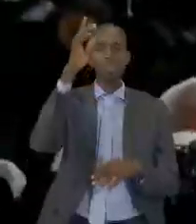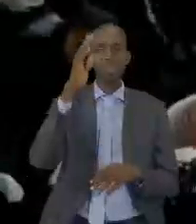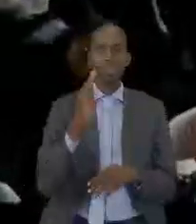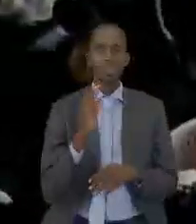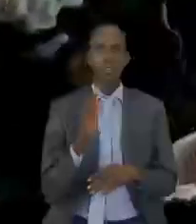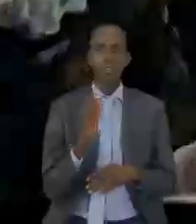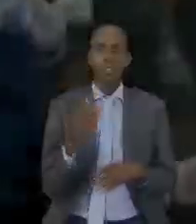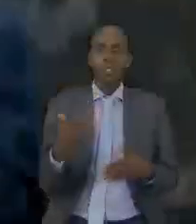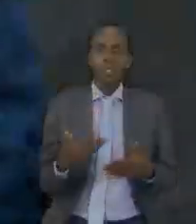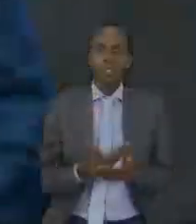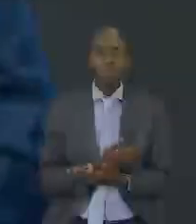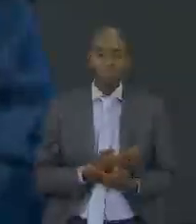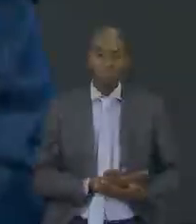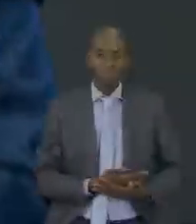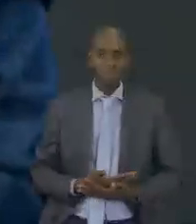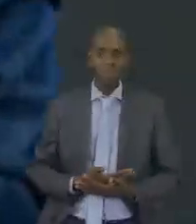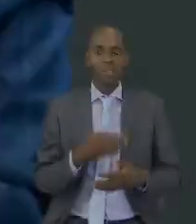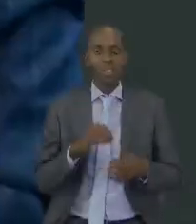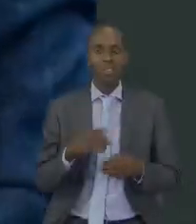Newborn babes in the kingdom of God.